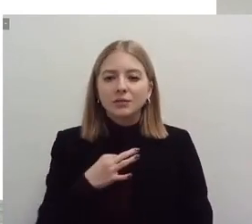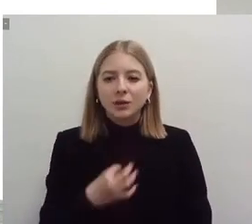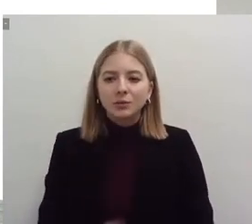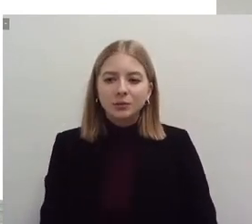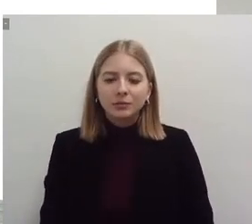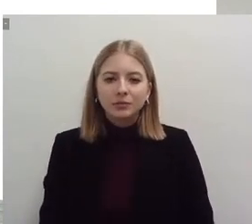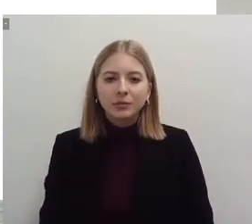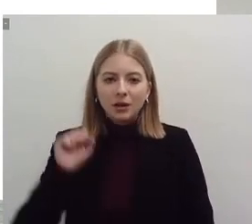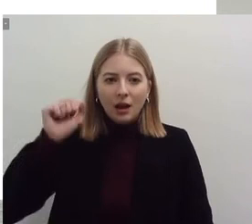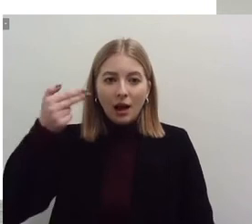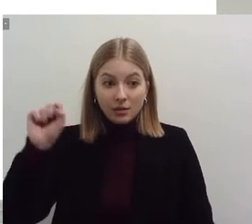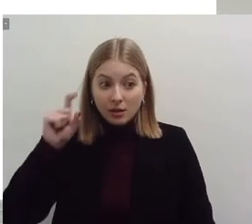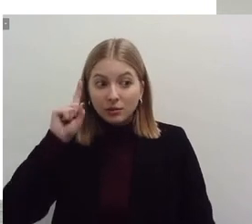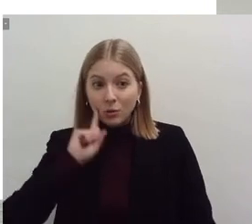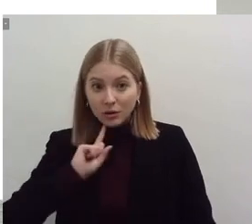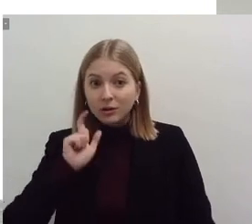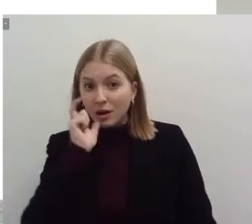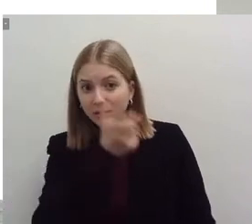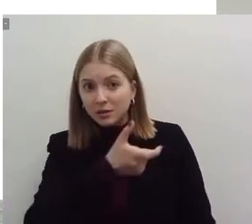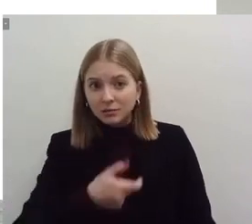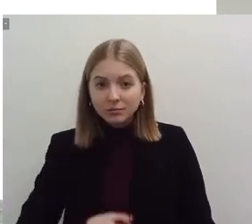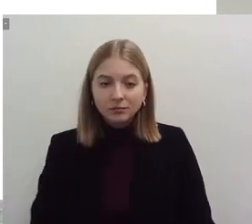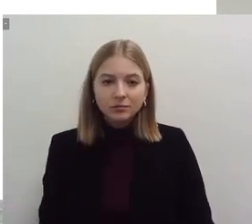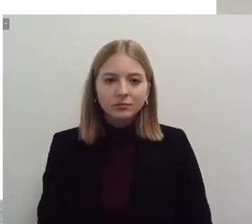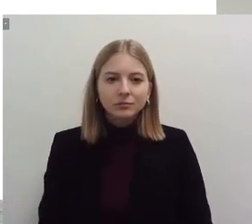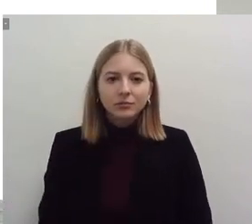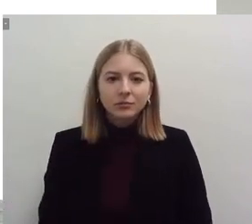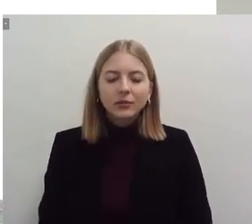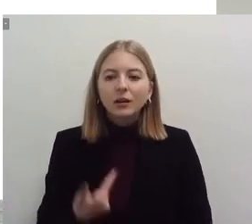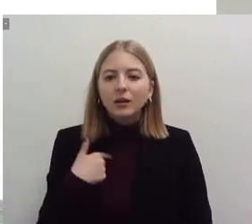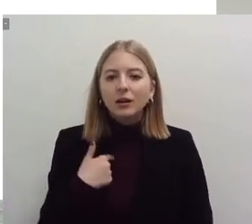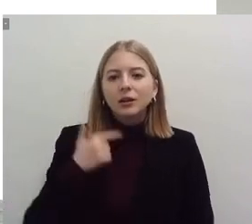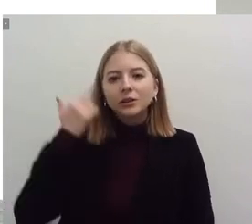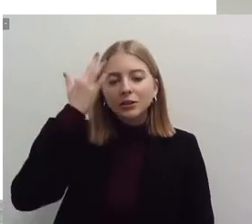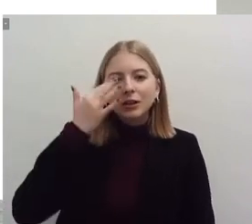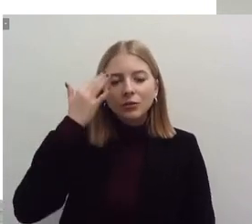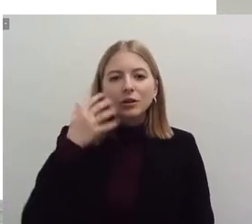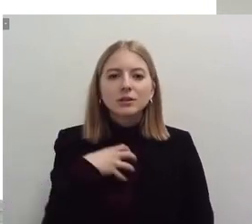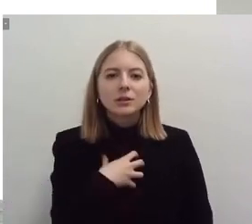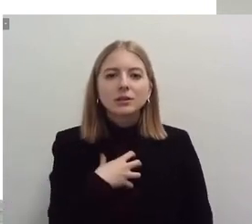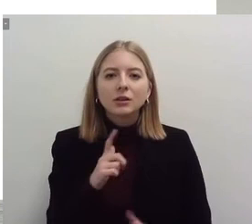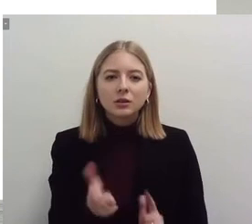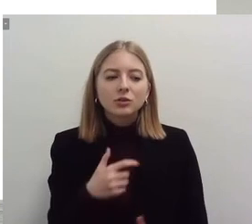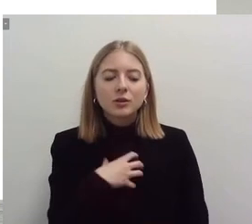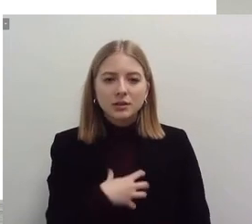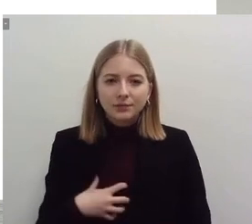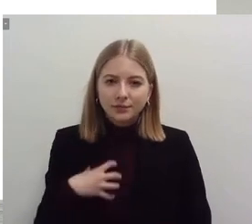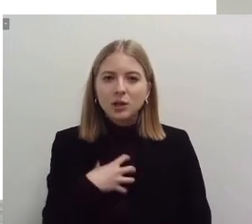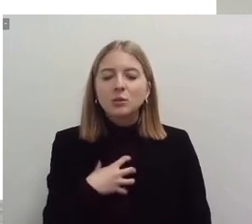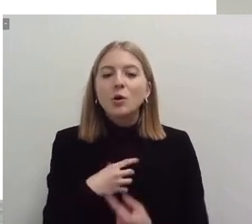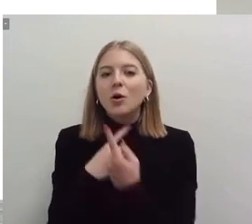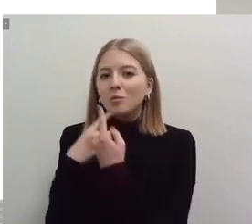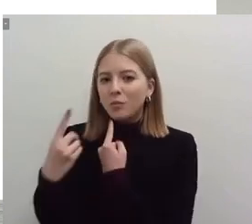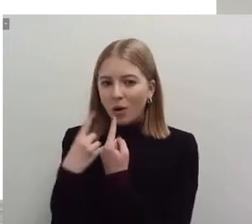Well, I guess it's important to talk about dialogue between children